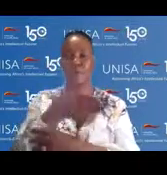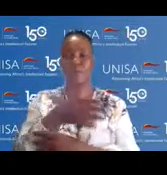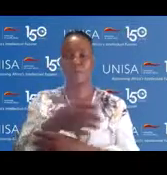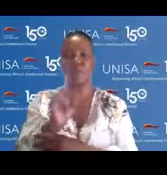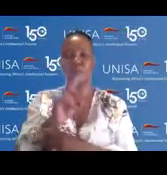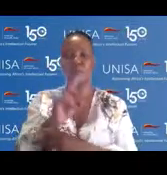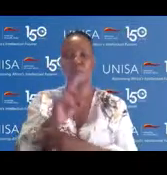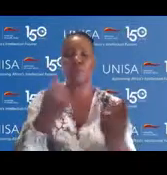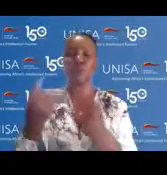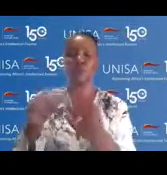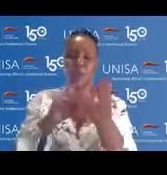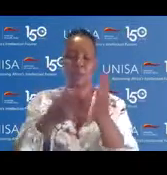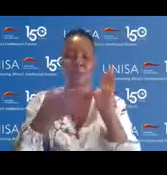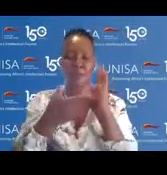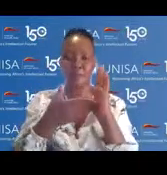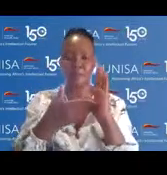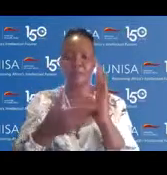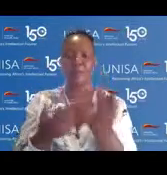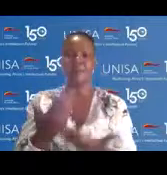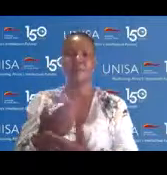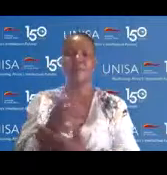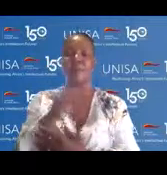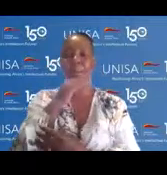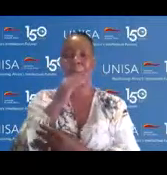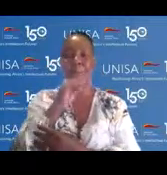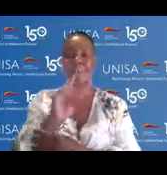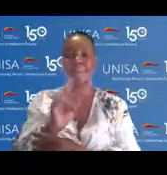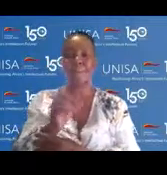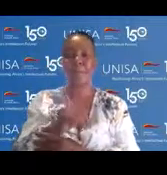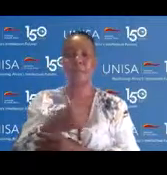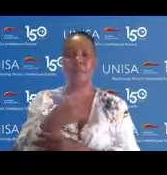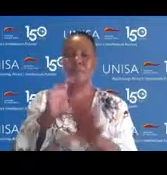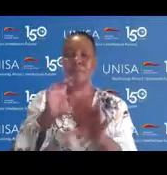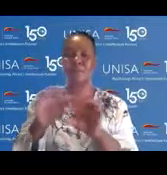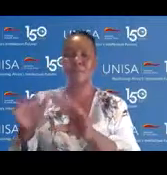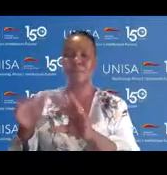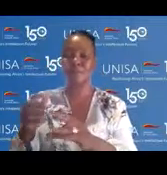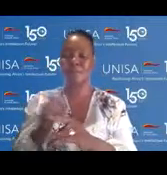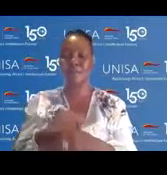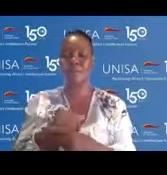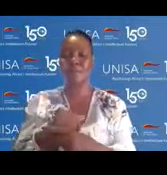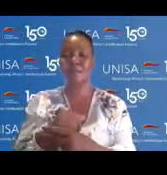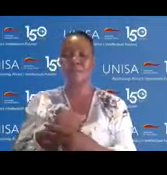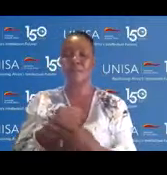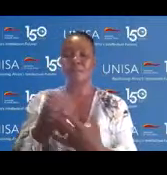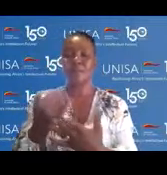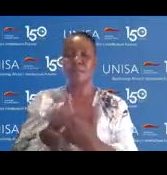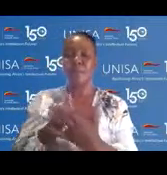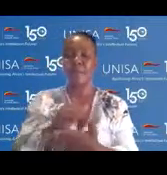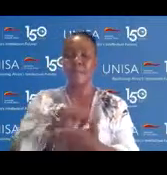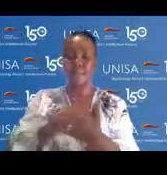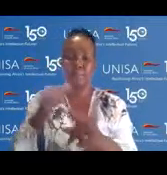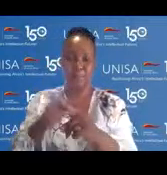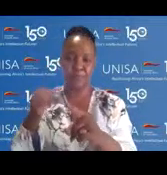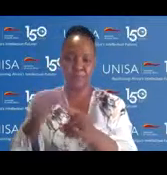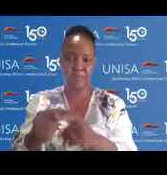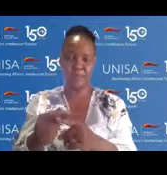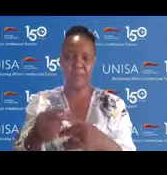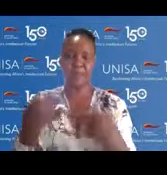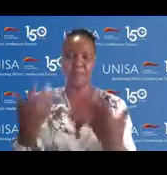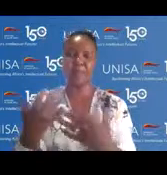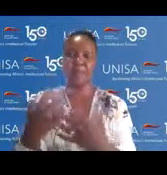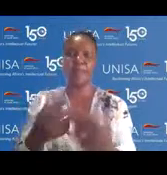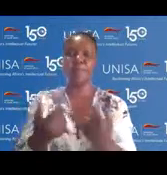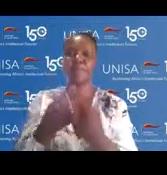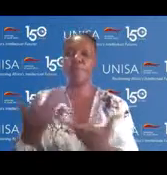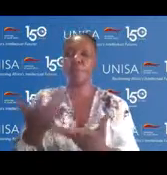it, and then it would want me to type in a security key. Where do I get that security key from? Okay, from